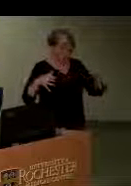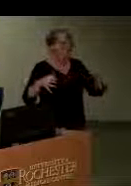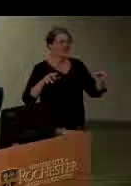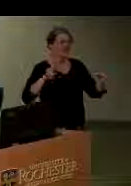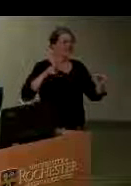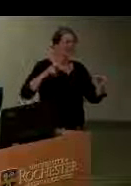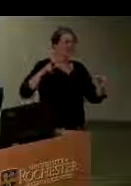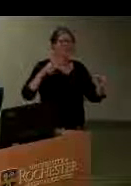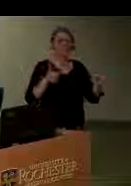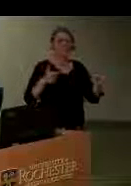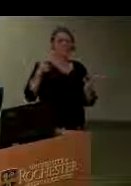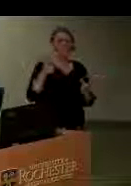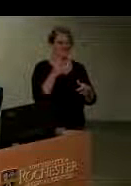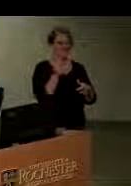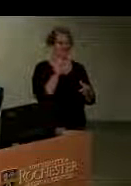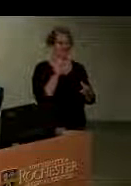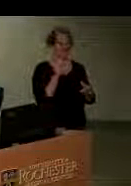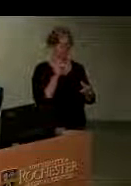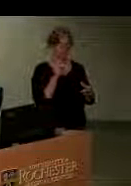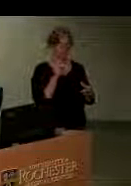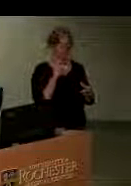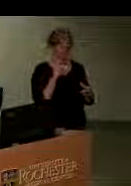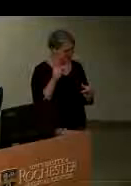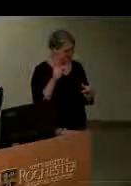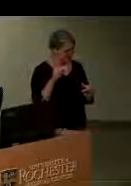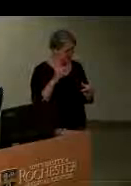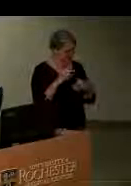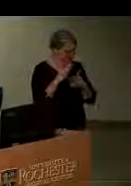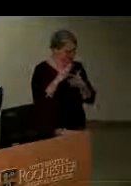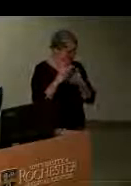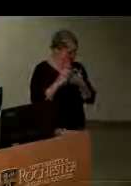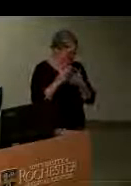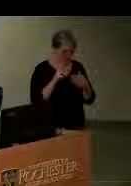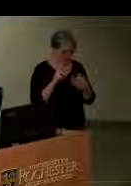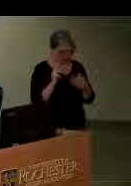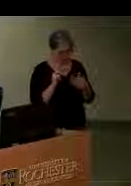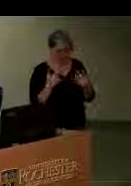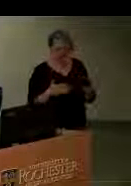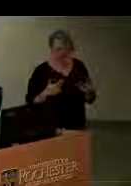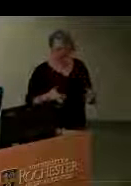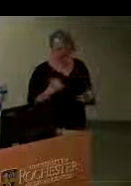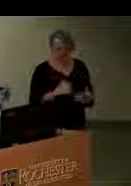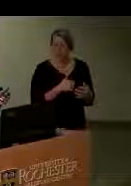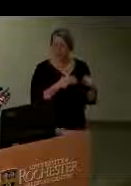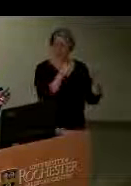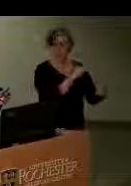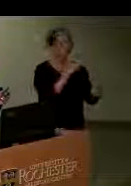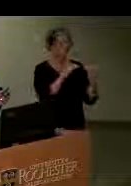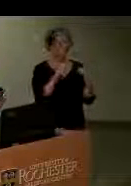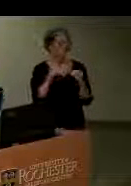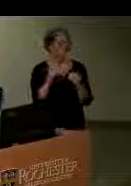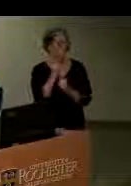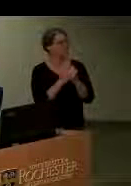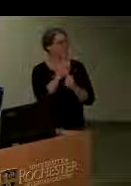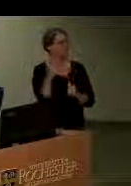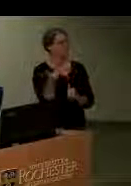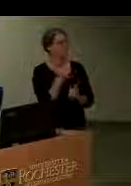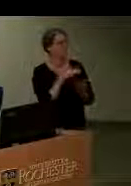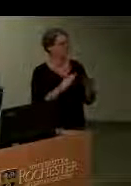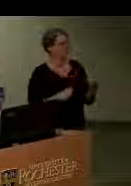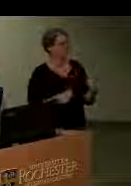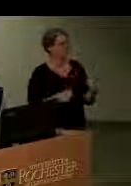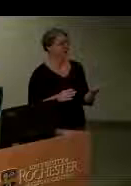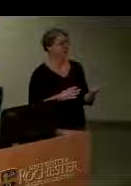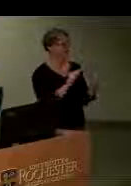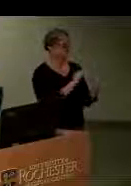second or third largest GME program in the United States, but we were teaching everybody else's medical students. And